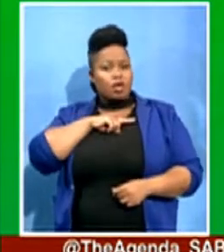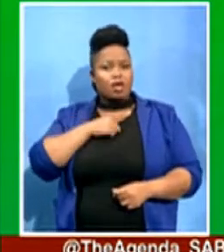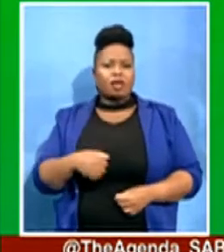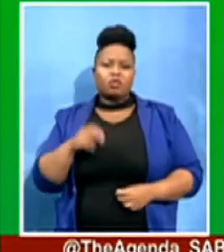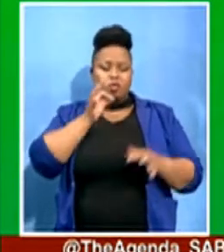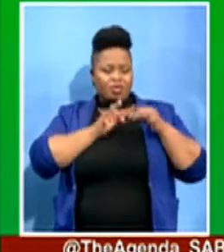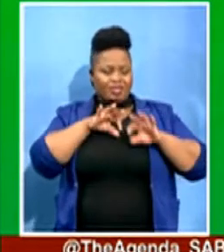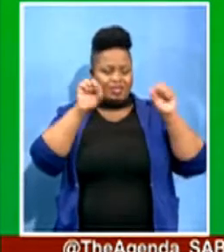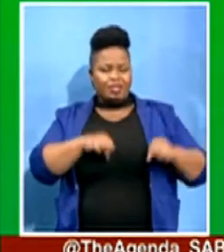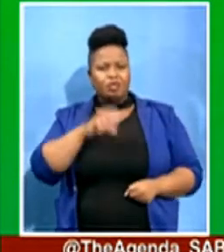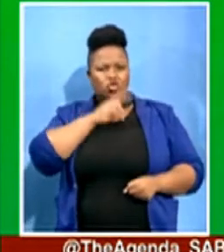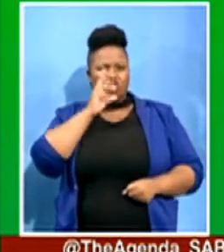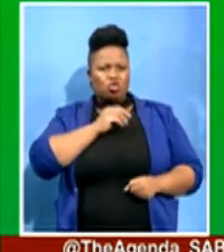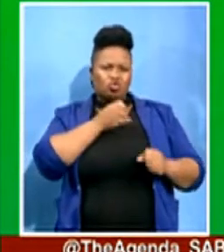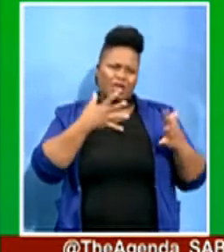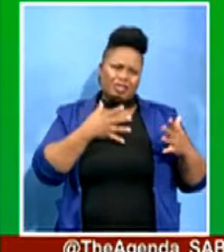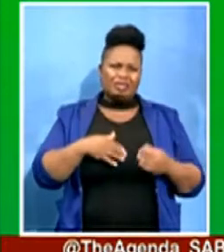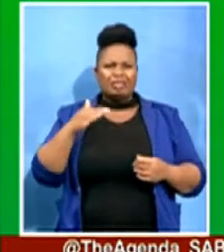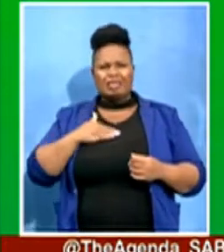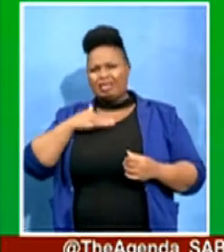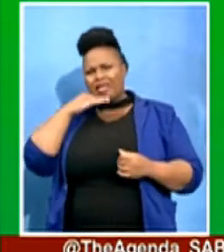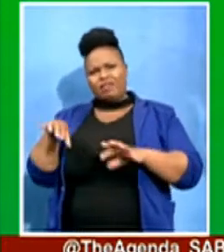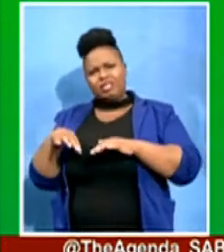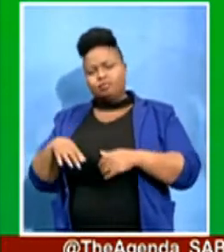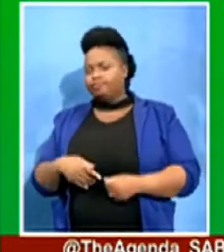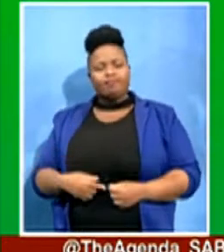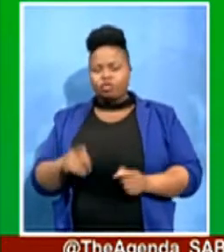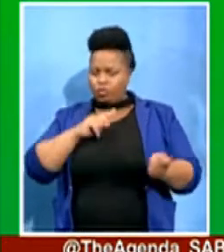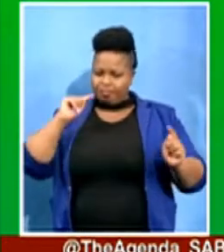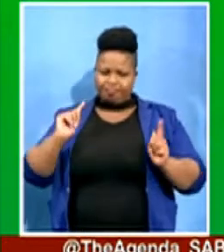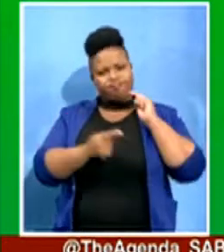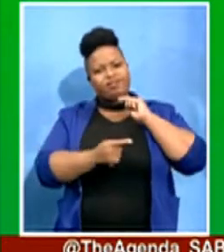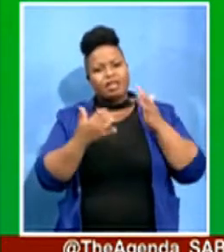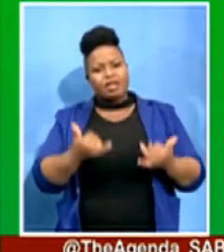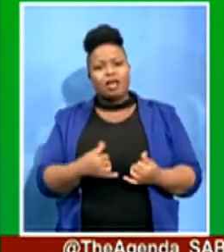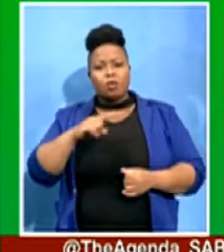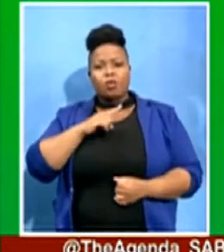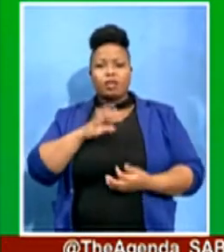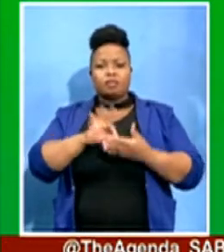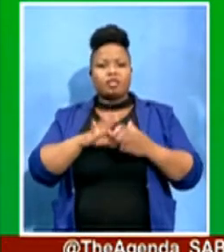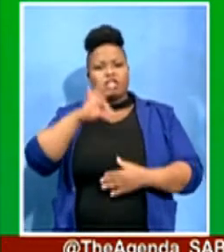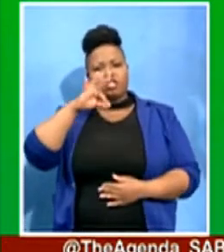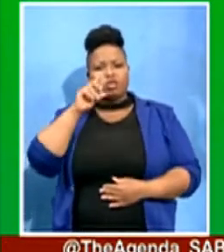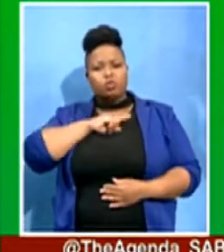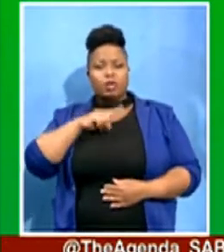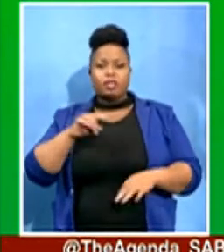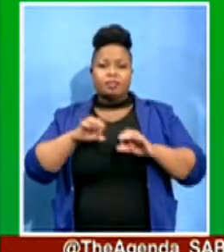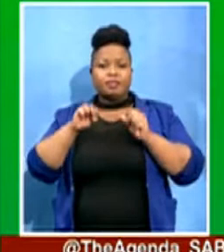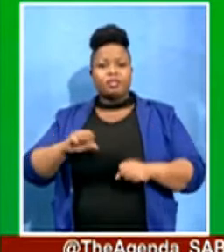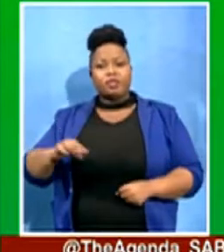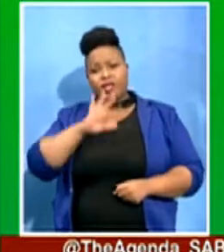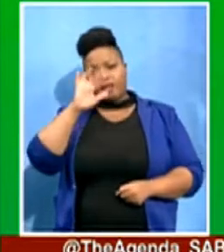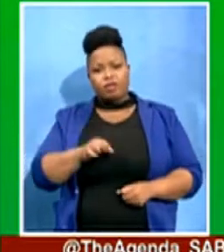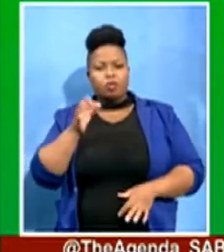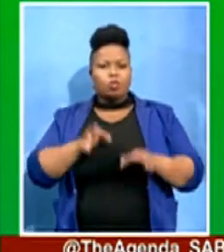Therefore, Action SA will disrupt candidates' elections system in South African politics and return political power